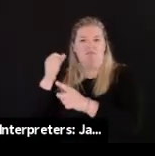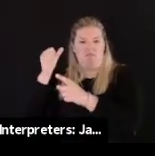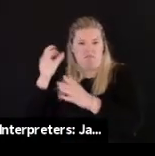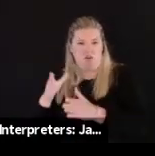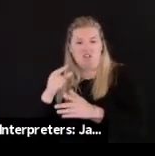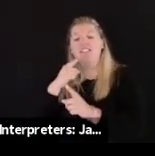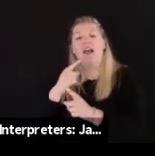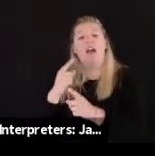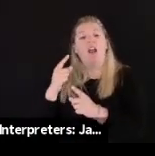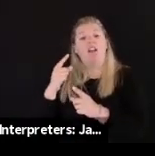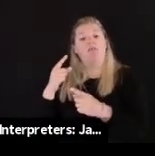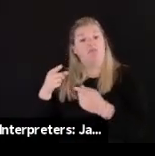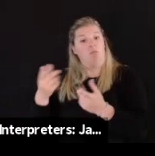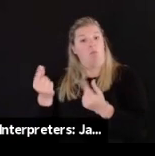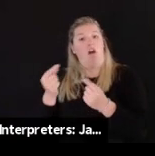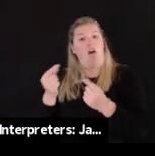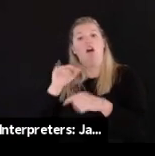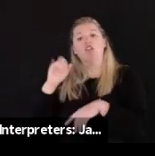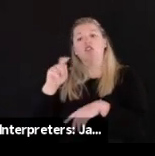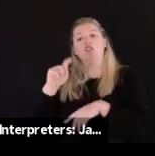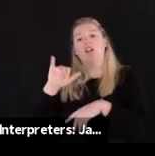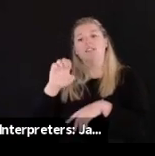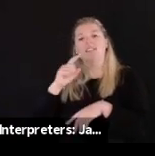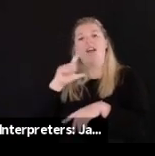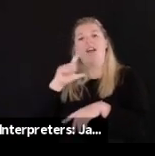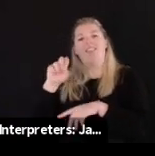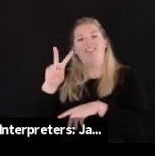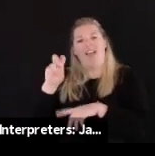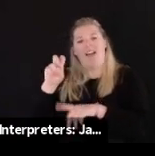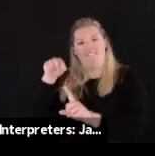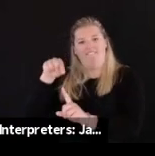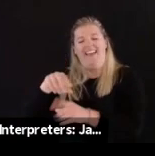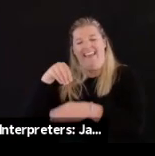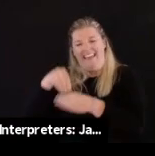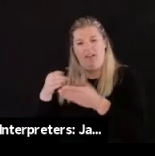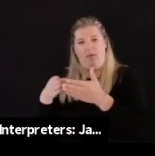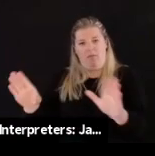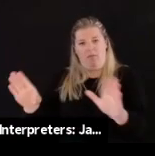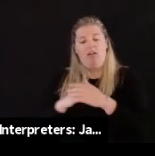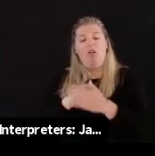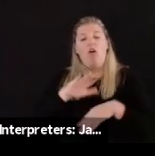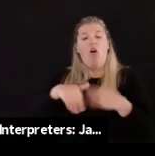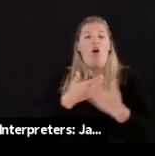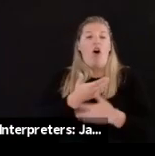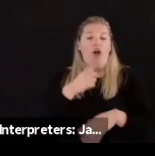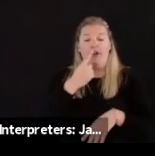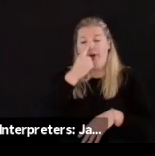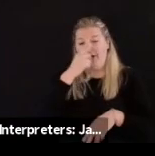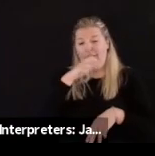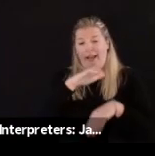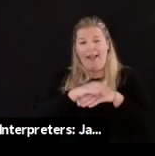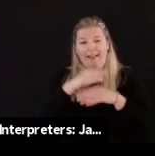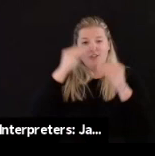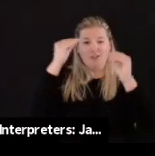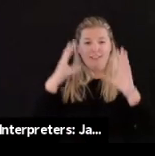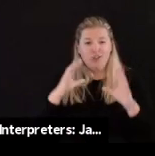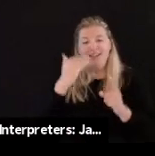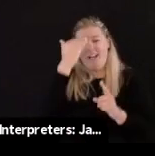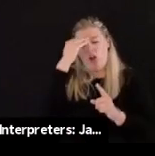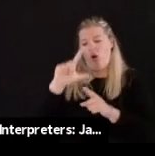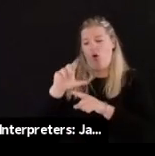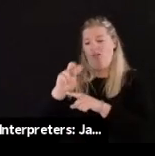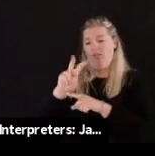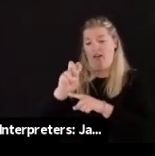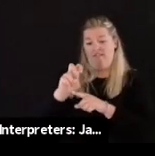looks like in public. And all of my nerdy English teachers in the crowd know that love can be a noun